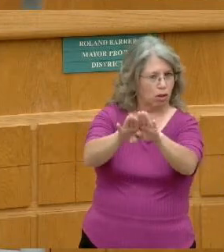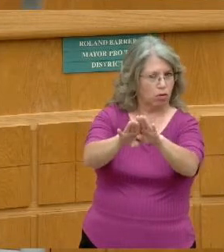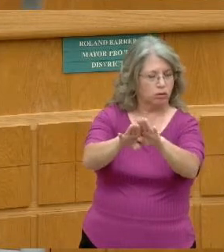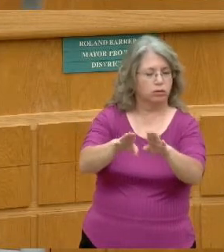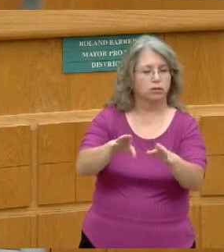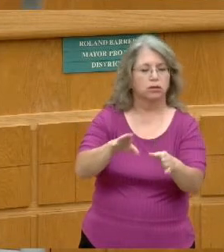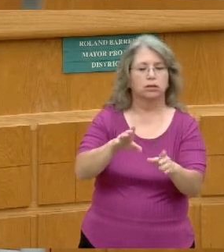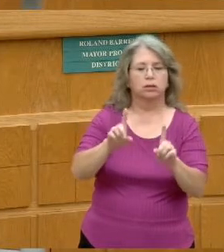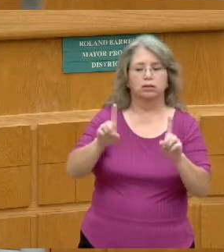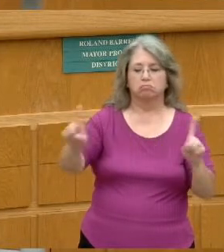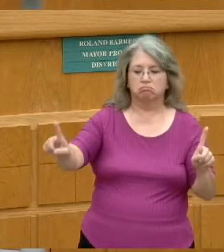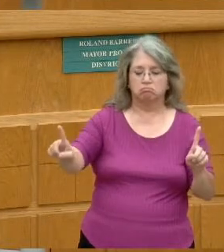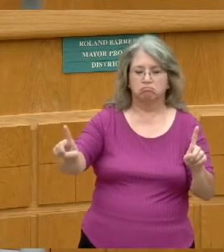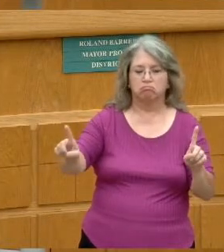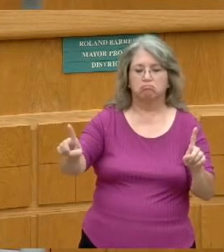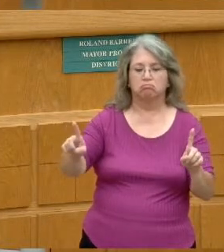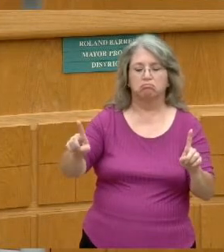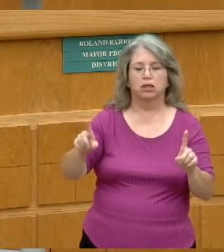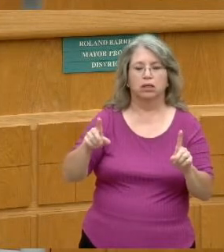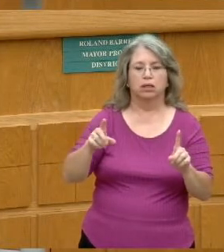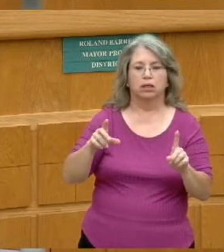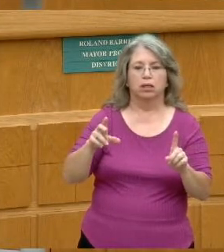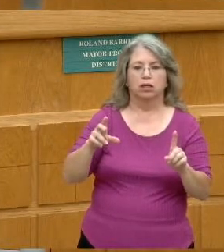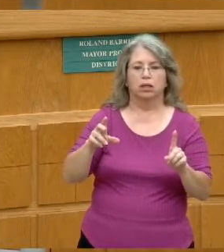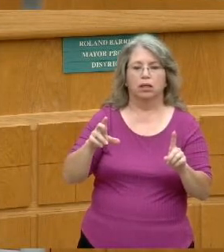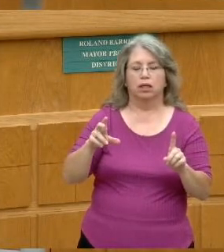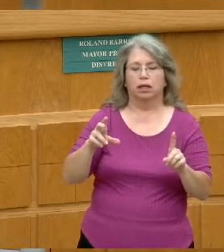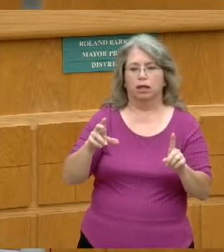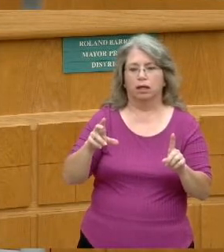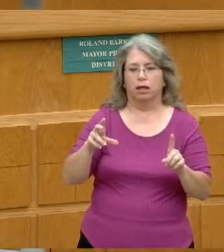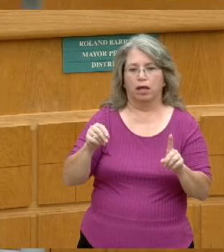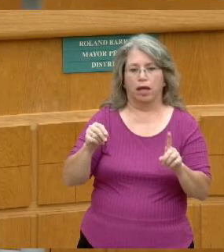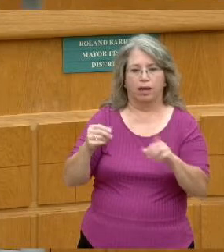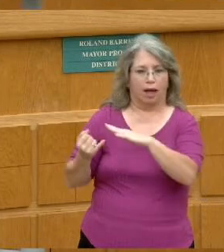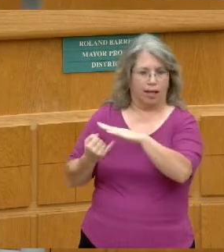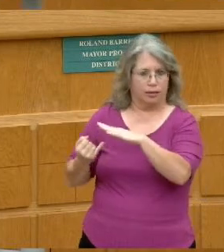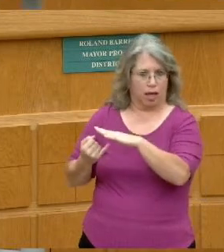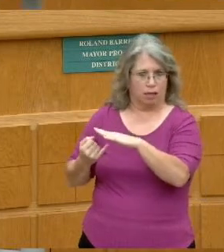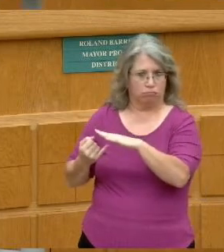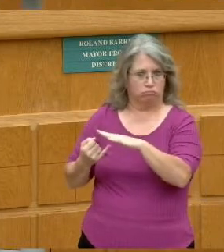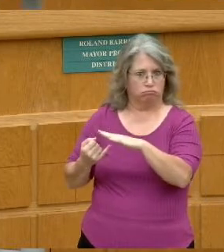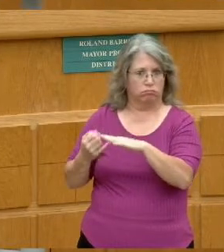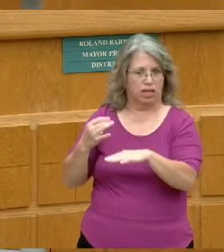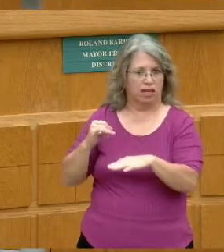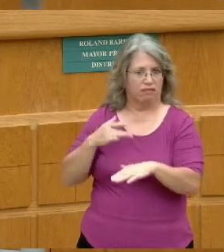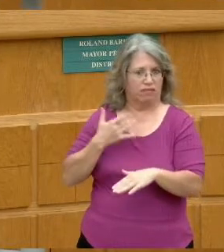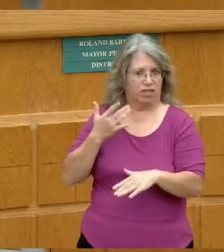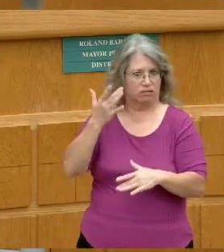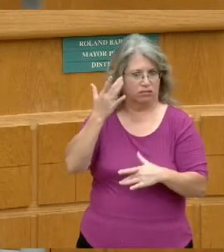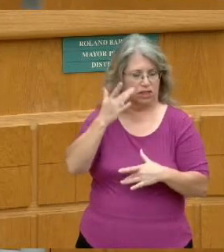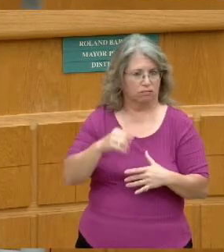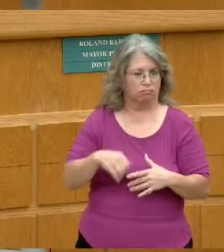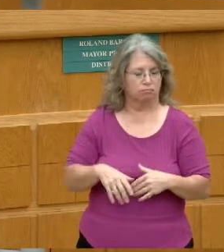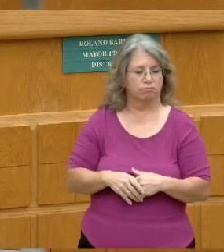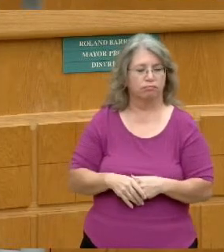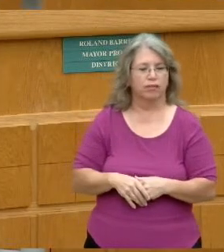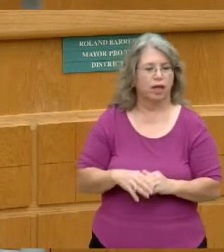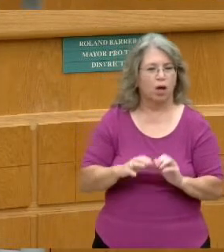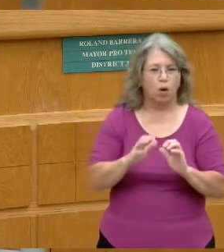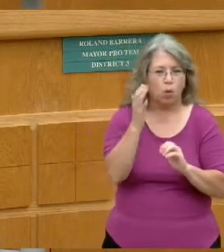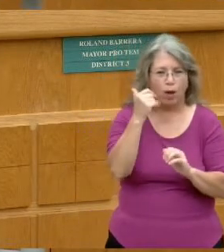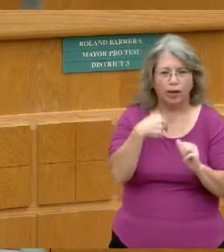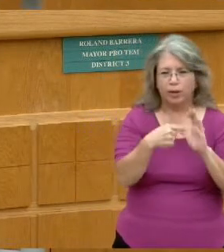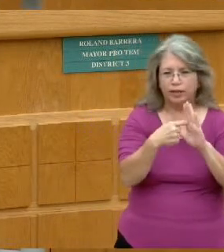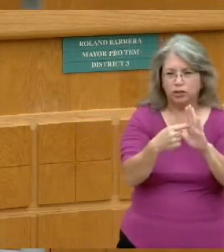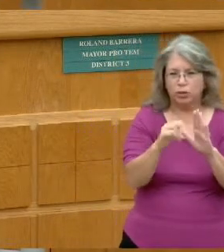if we just went to 100% Texas open? Now, why would we show this scenario? The reason why is to give you a meter stick. How come we